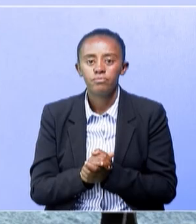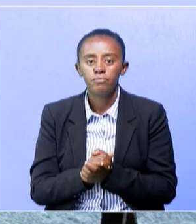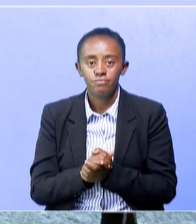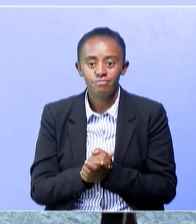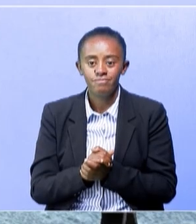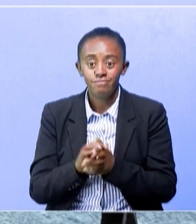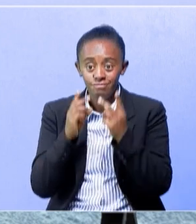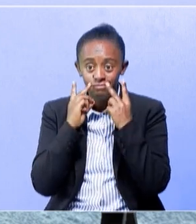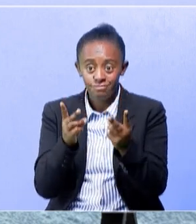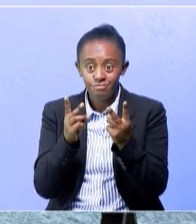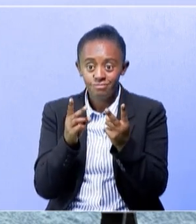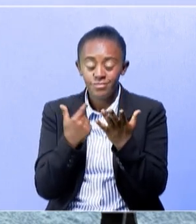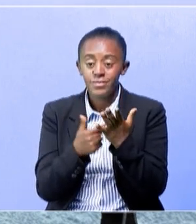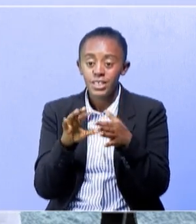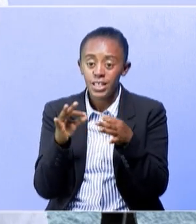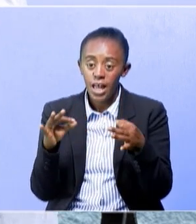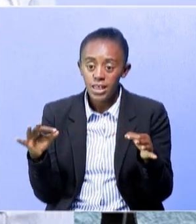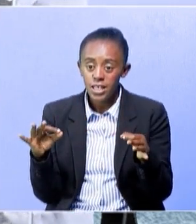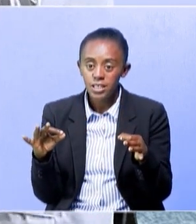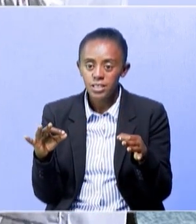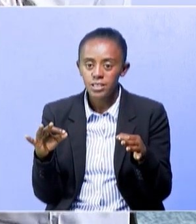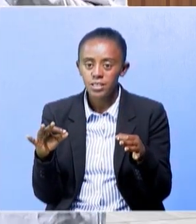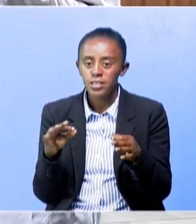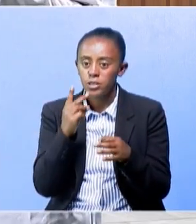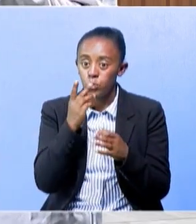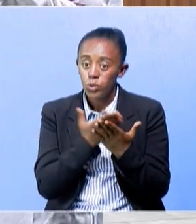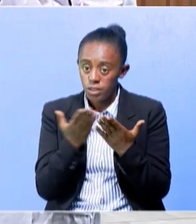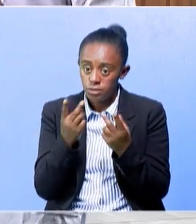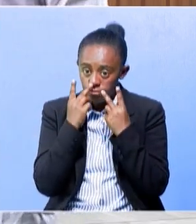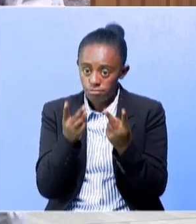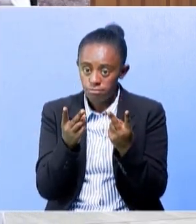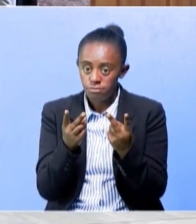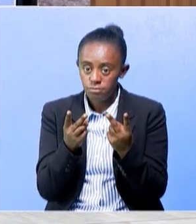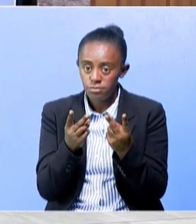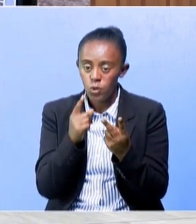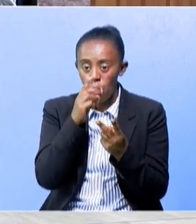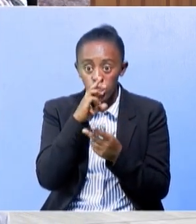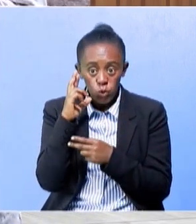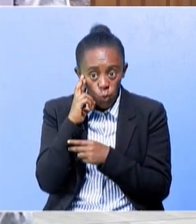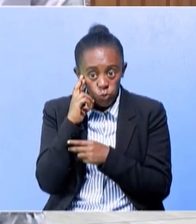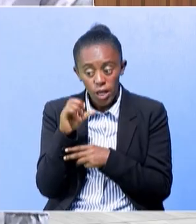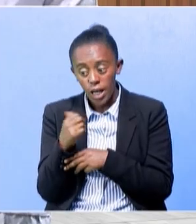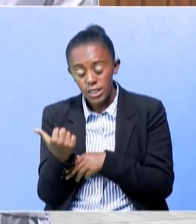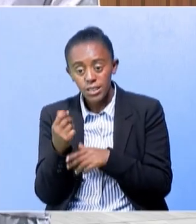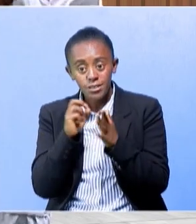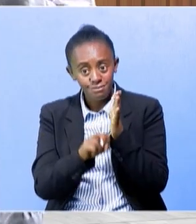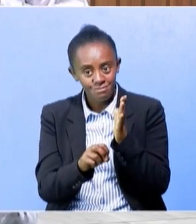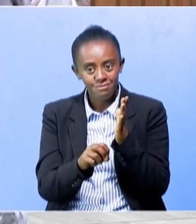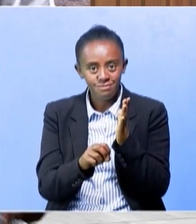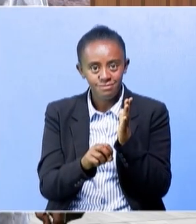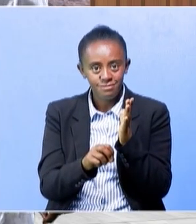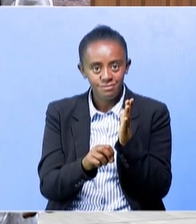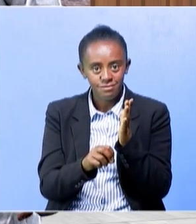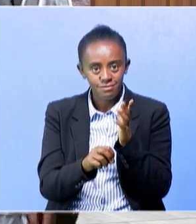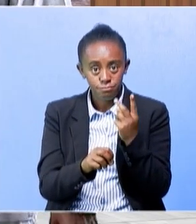Look, in this sentence, we can get two things still. One is cause, another is what?